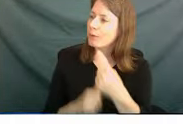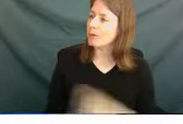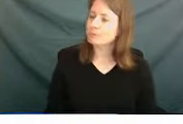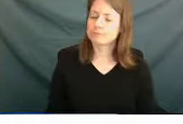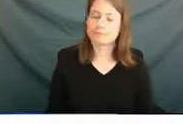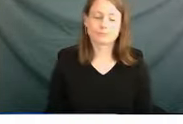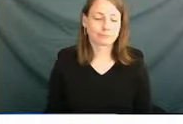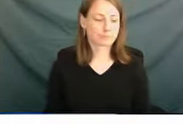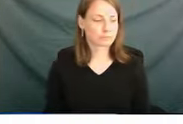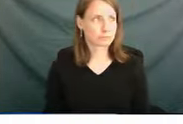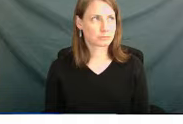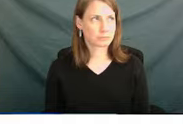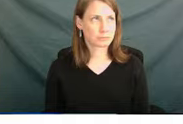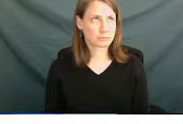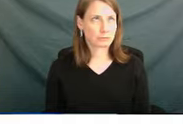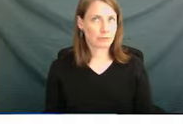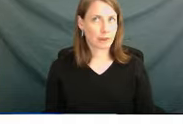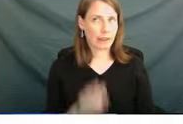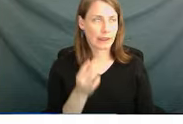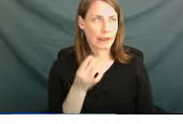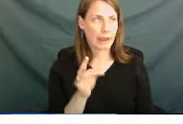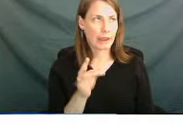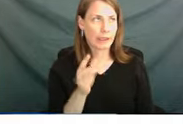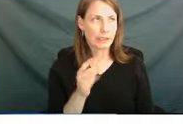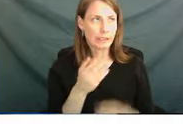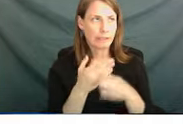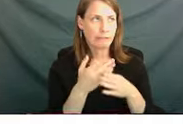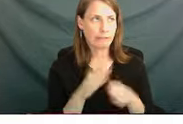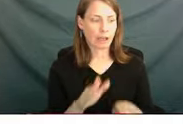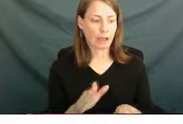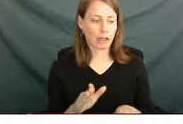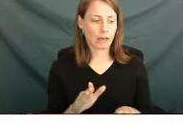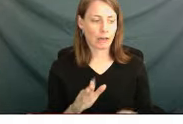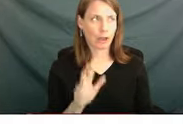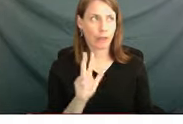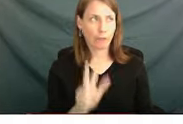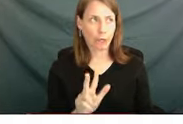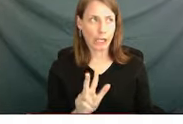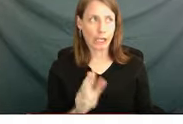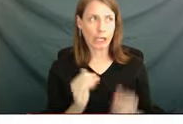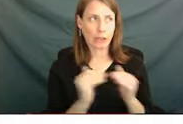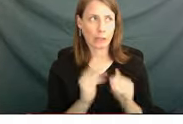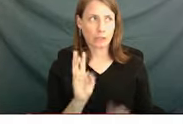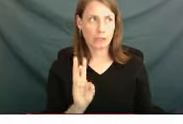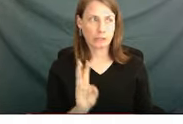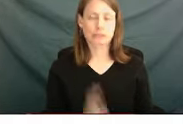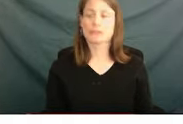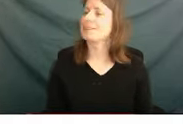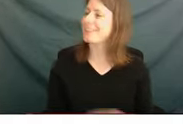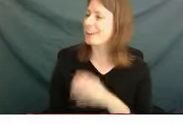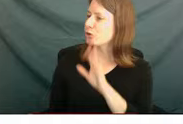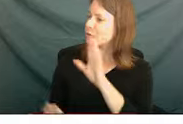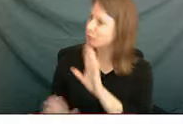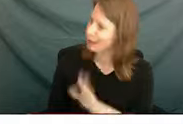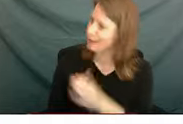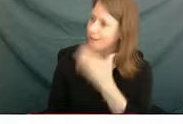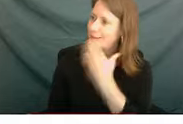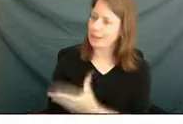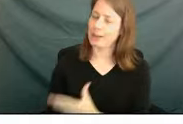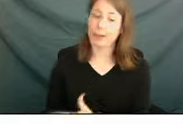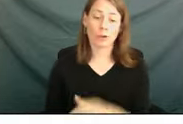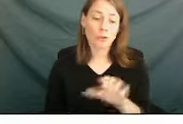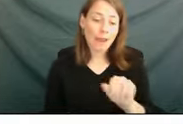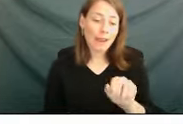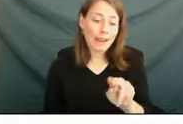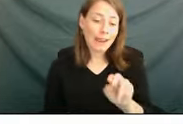18 divided by 3 equals 6. Excellent, thank you. Andy, what about this one? What do you learn from looking at that